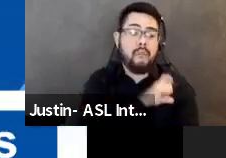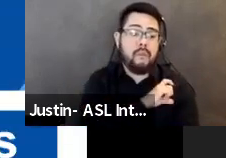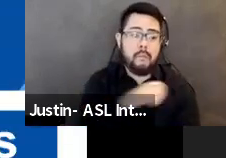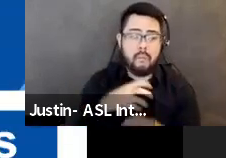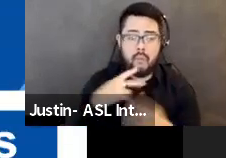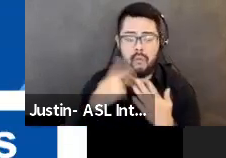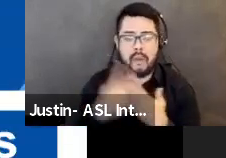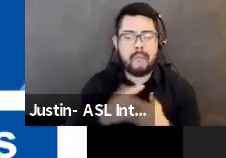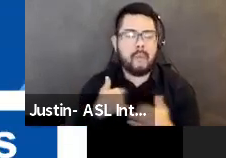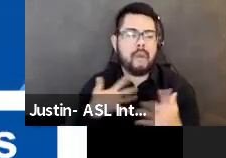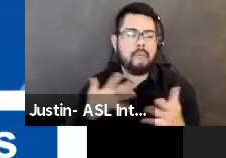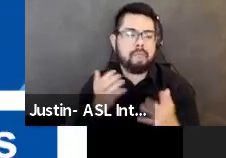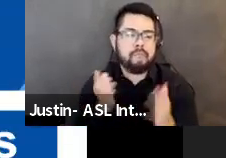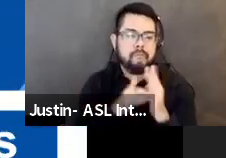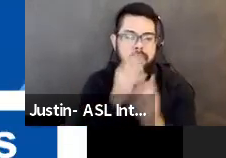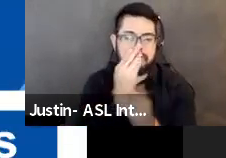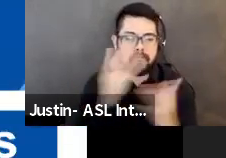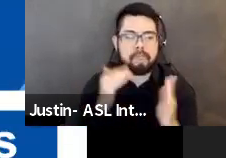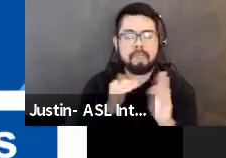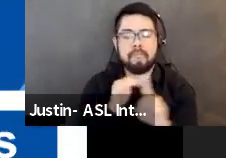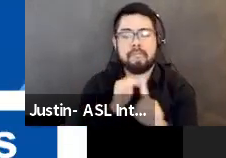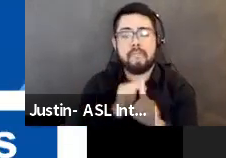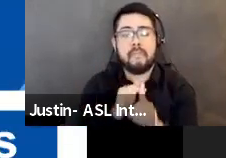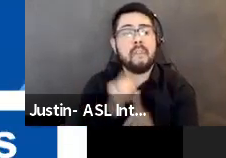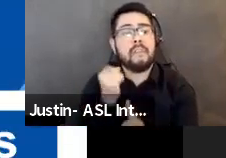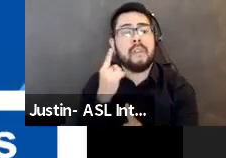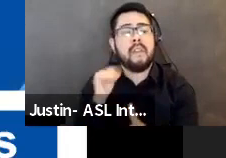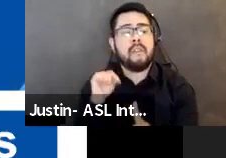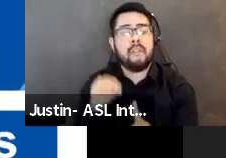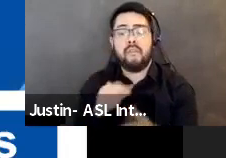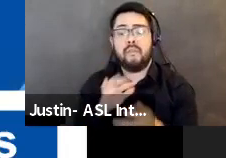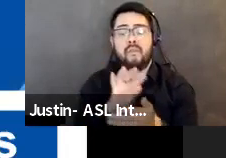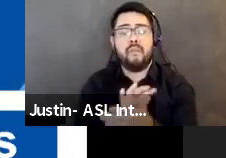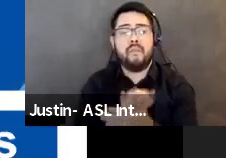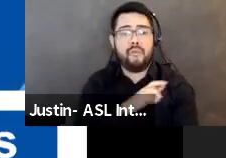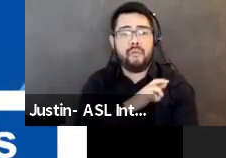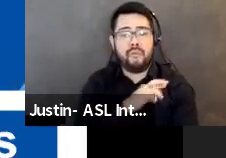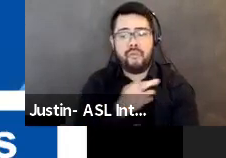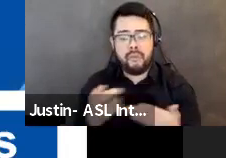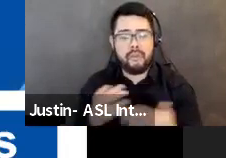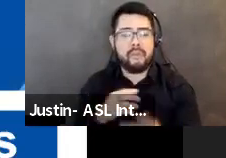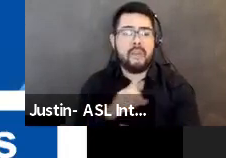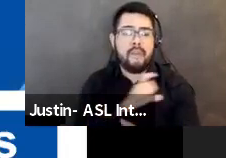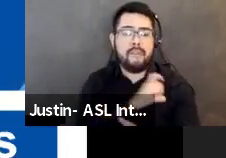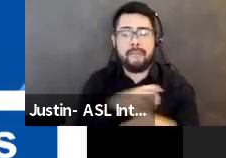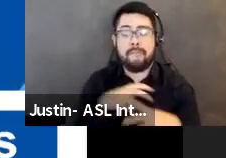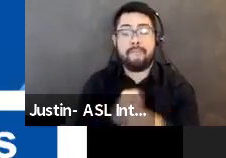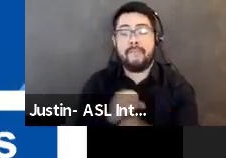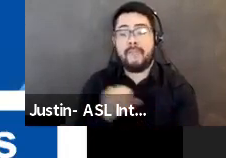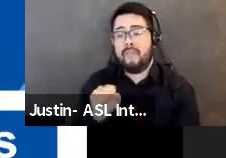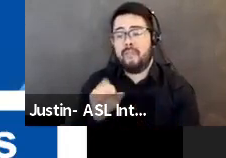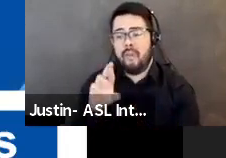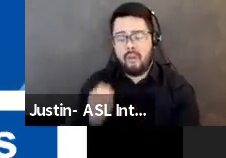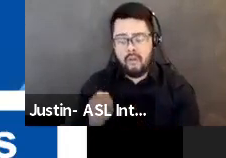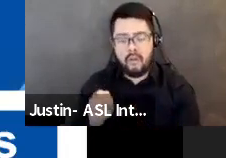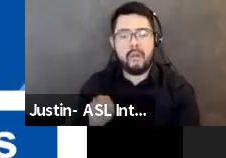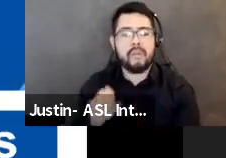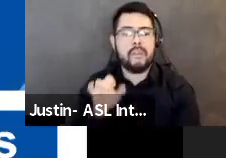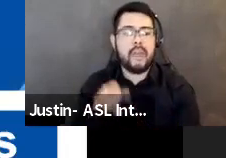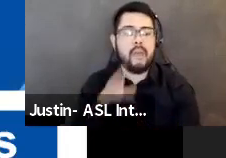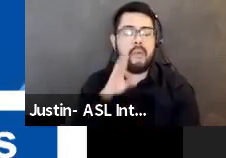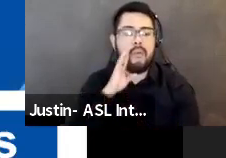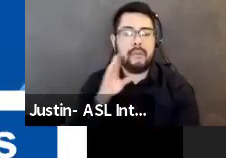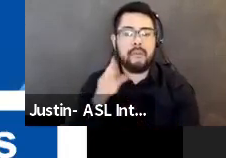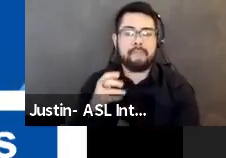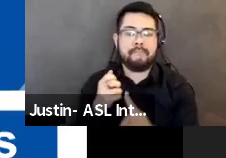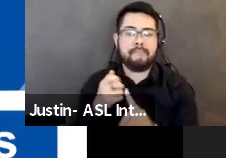just a refresher school resource officers are also known as sros and that's what we'll be referring to during the course of this